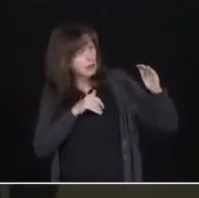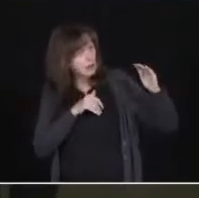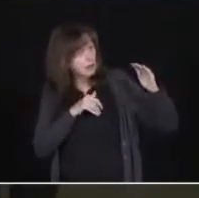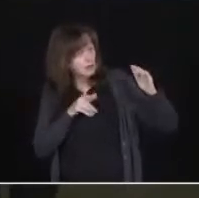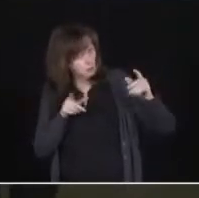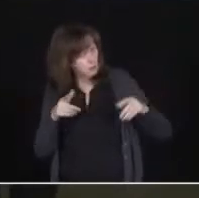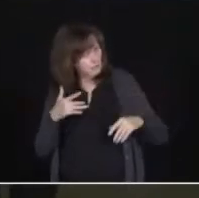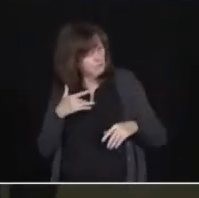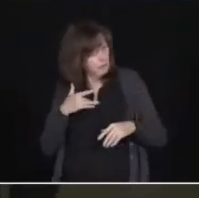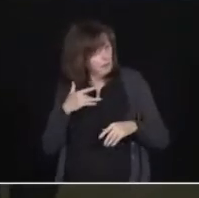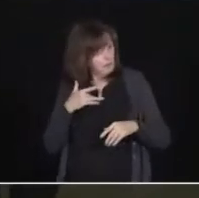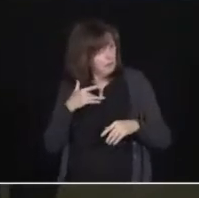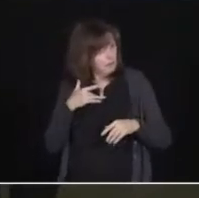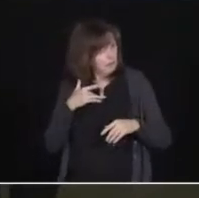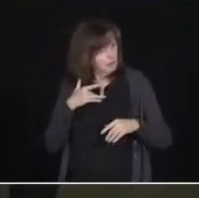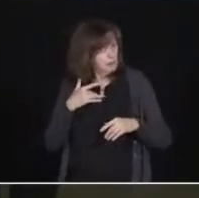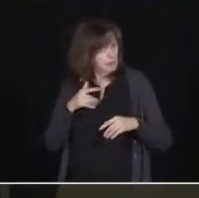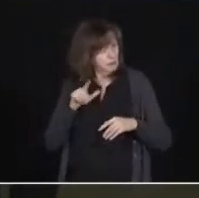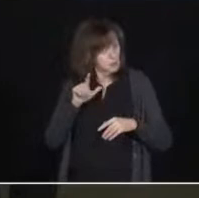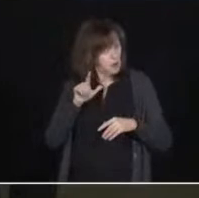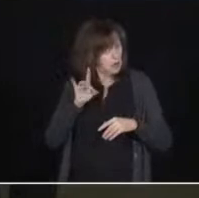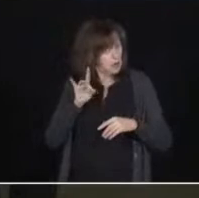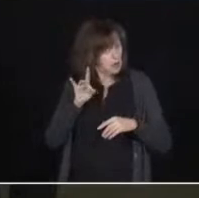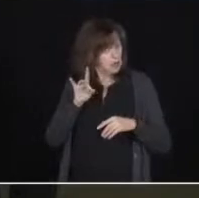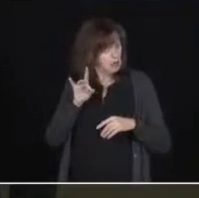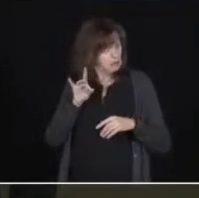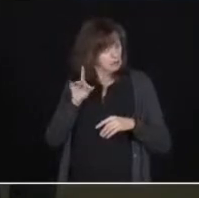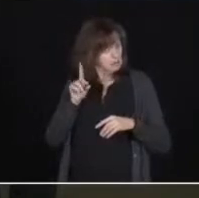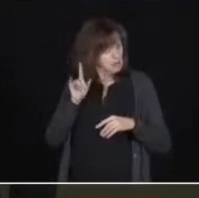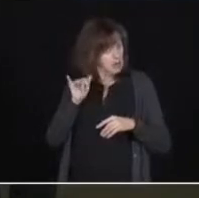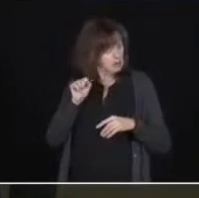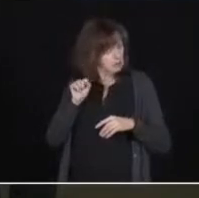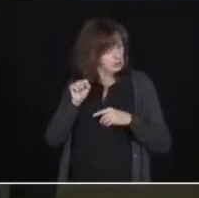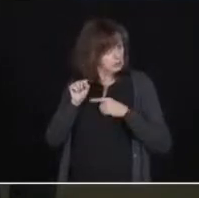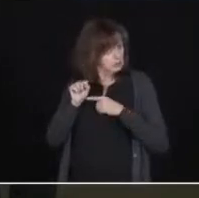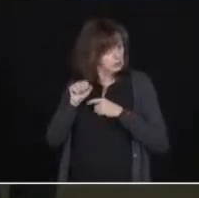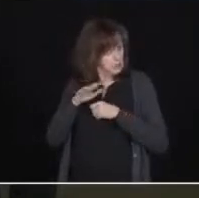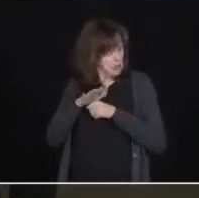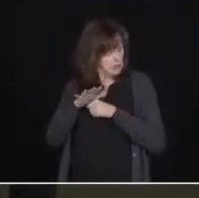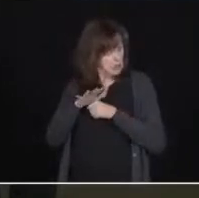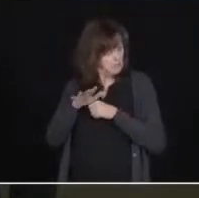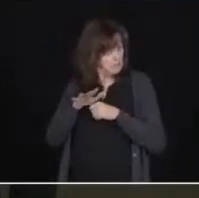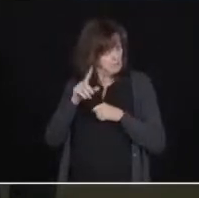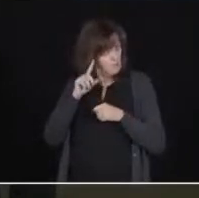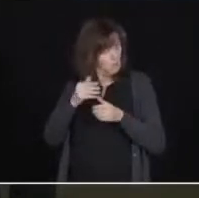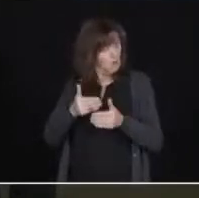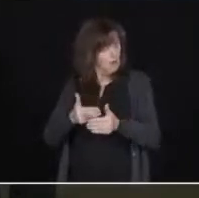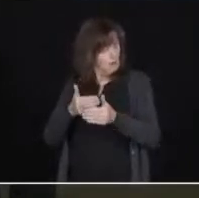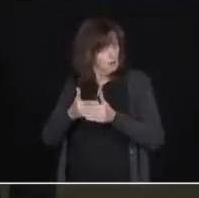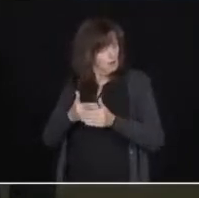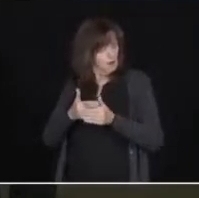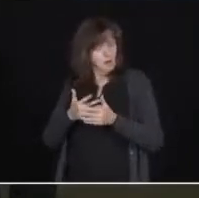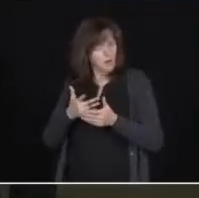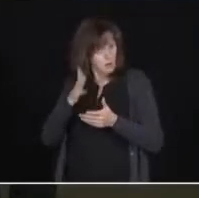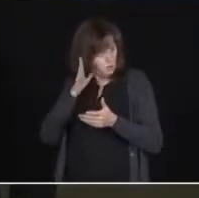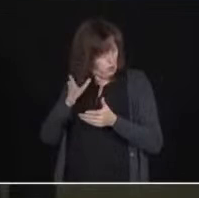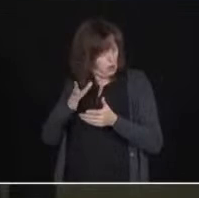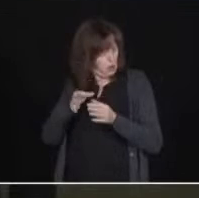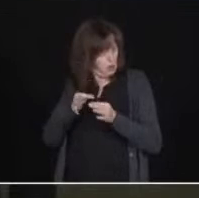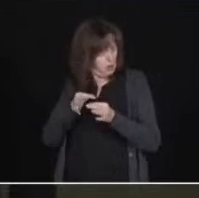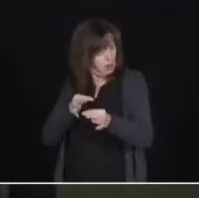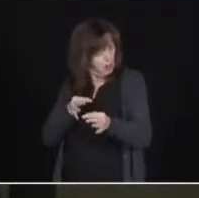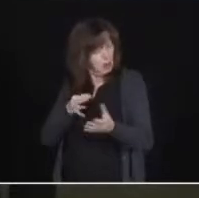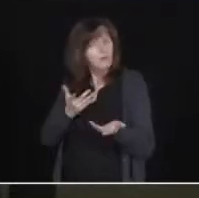on 28 days, or are we is it too early to say? Well, I wish I had a crystal ball to find out